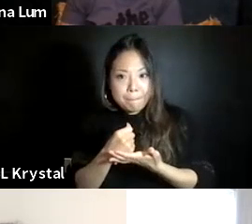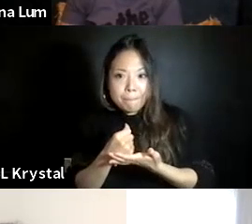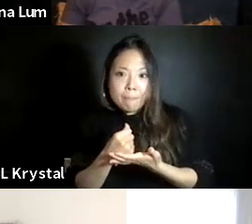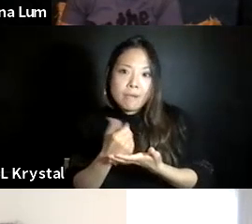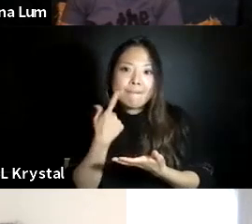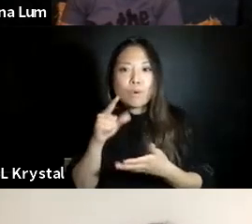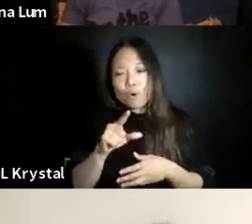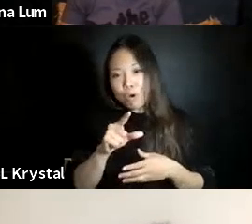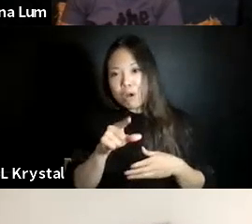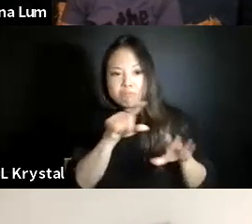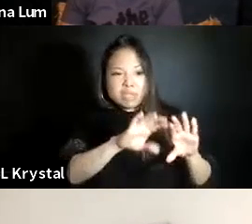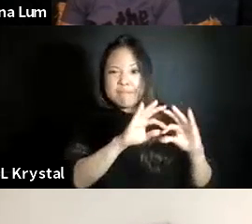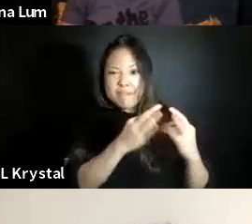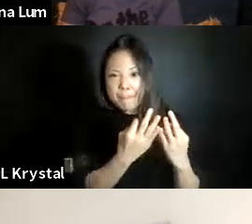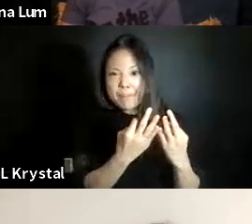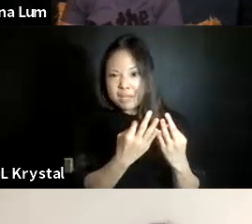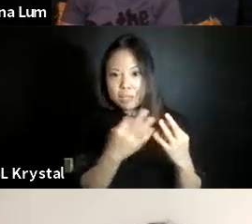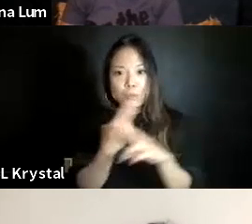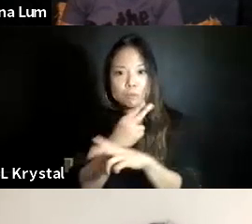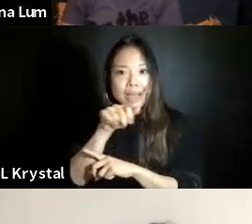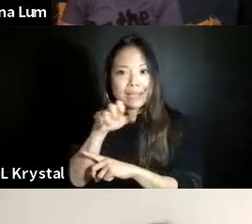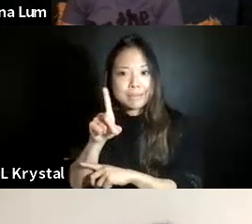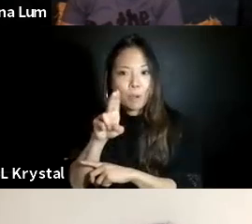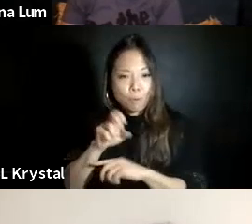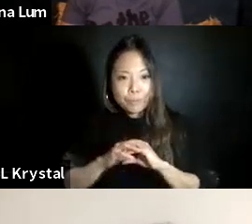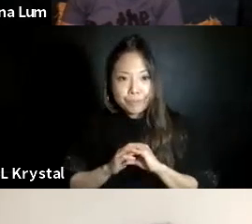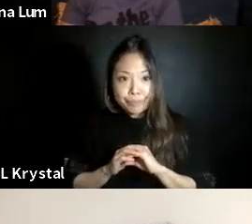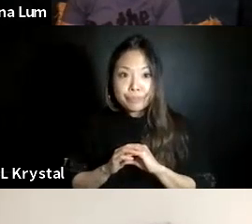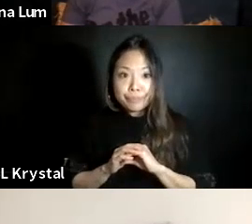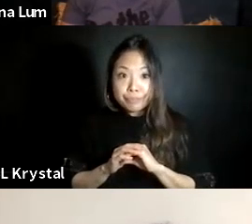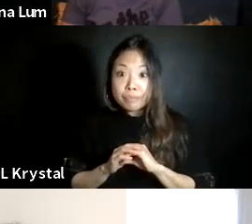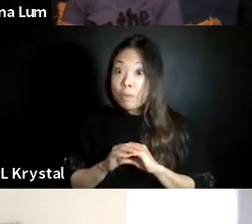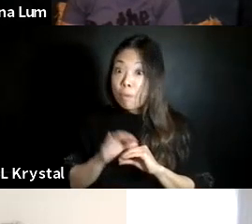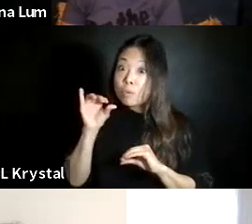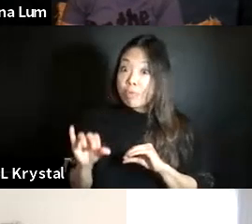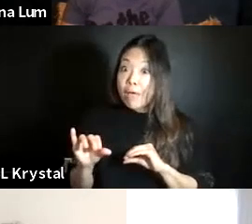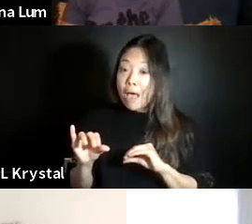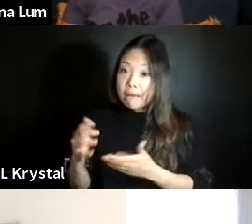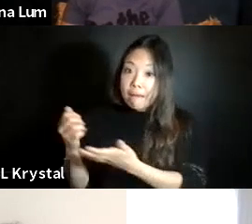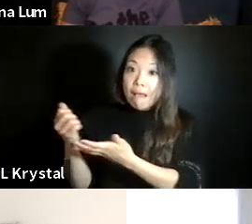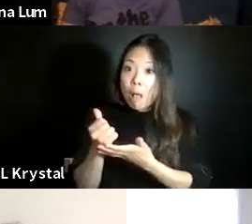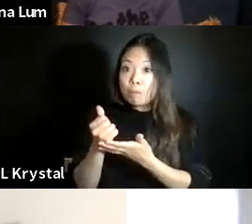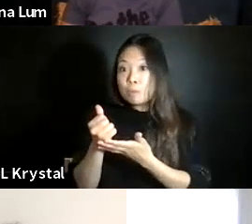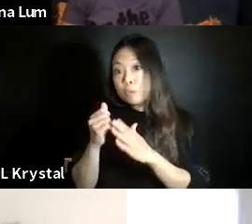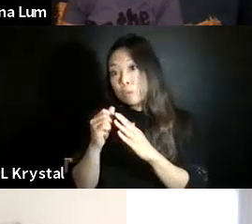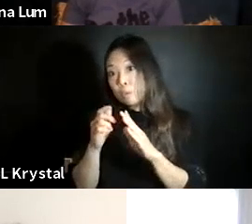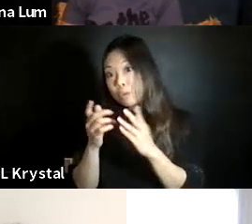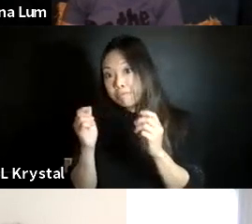So overall, using geographic groupings increased diversity of the invitation pool